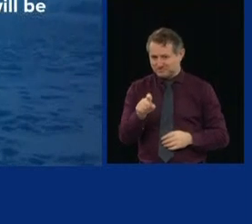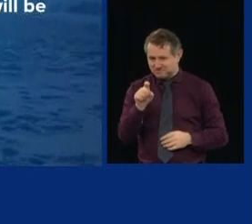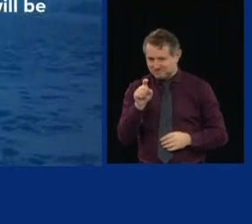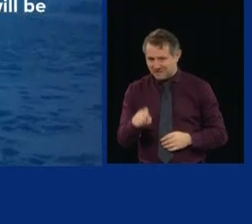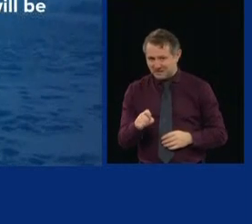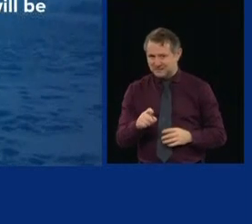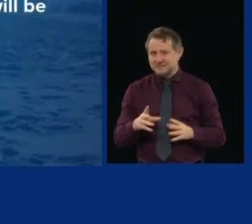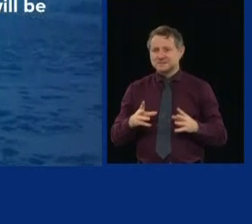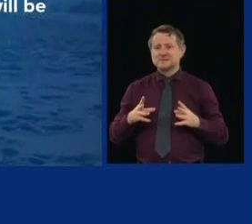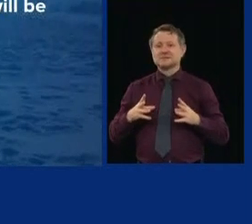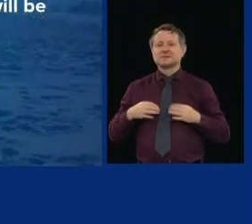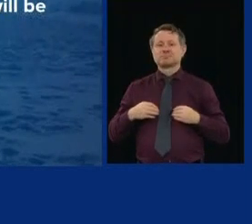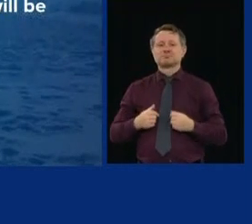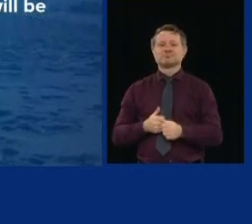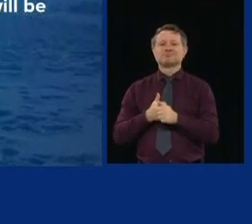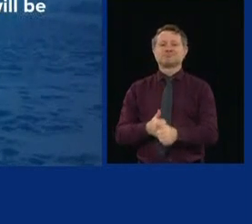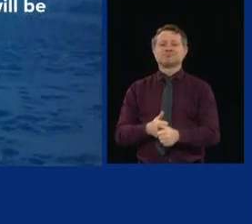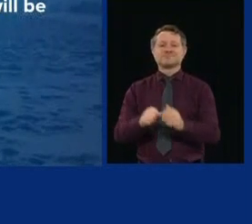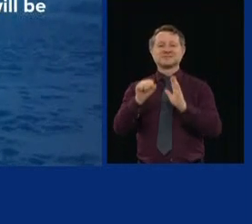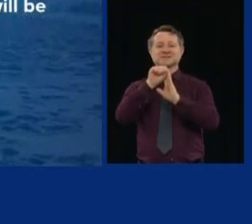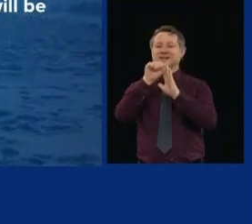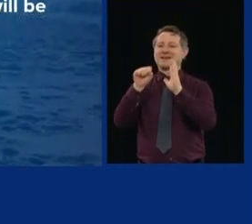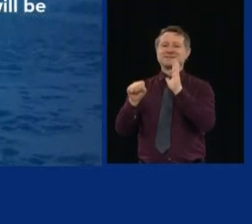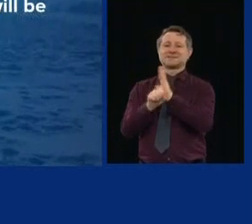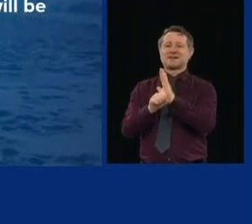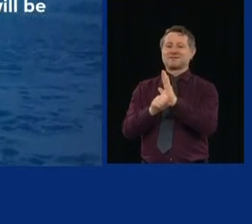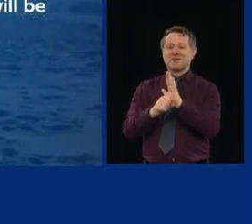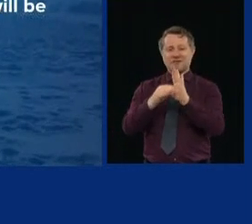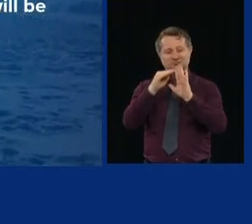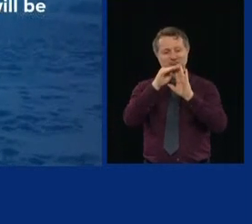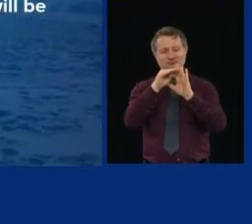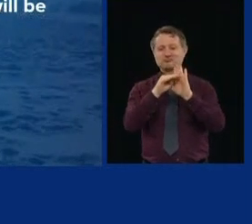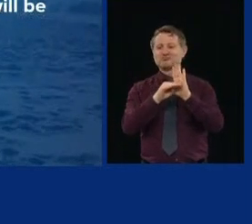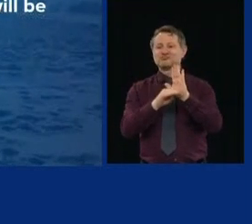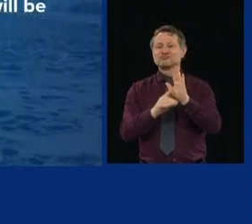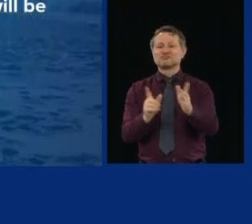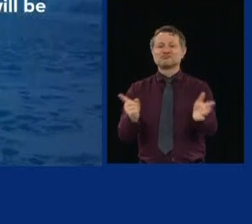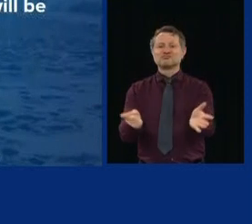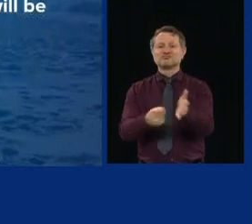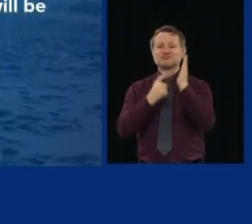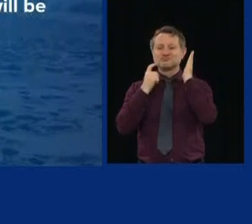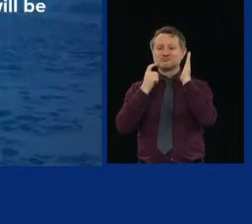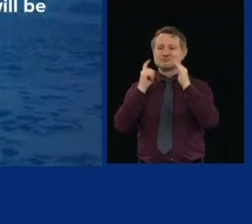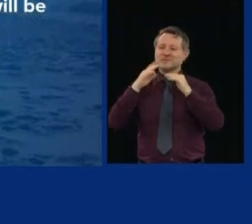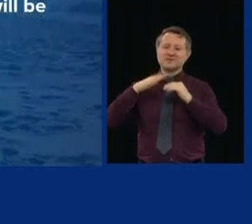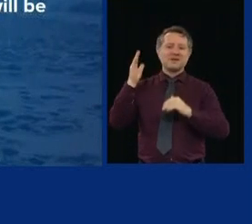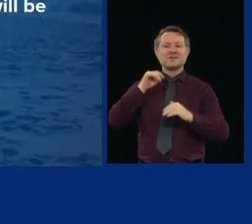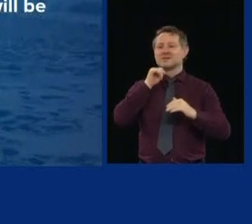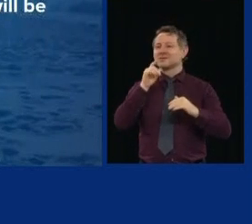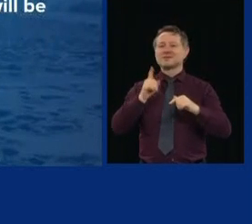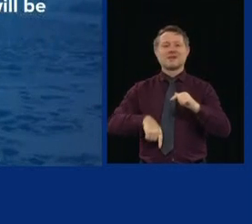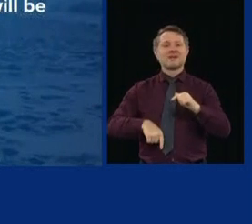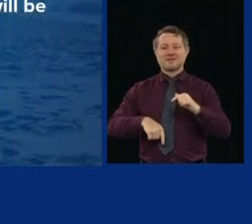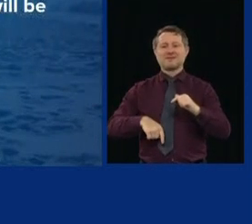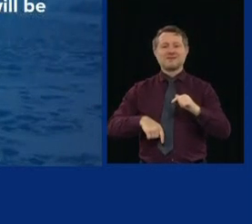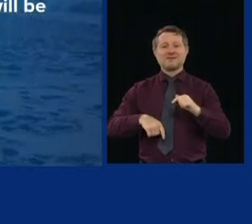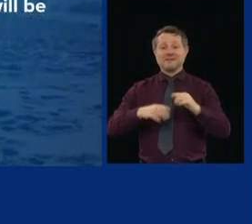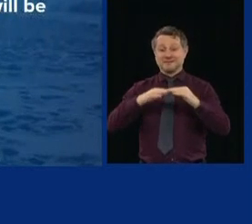state's requirements at a minimum, and the chief executive can decide to do